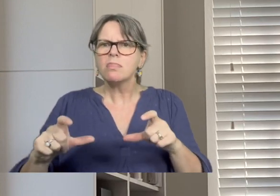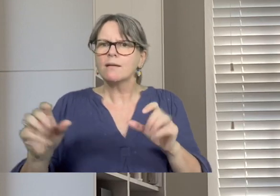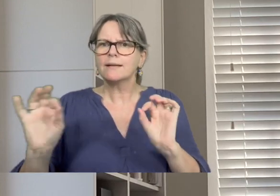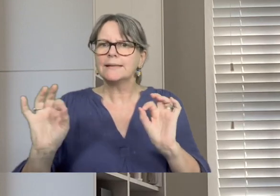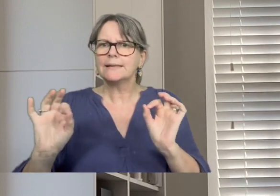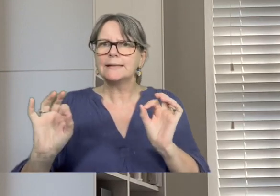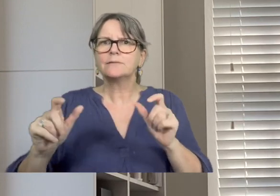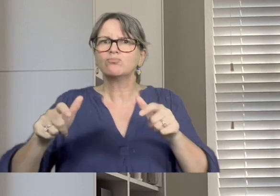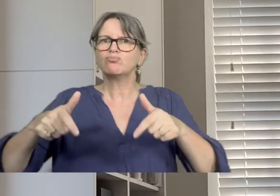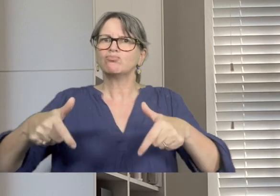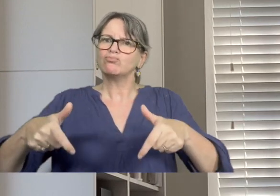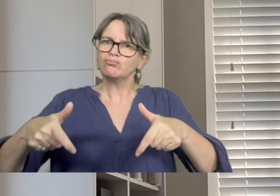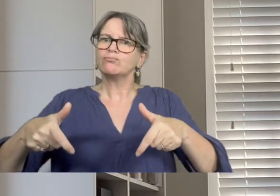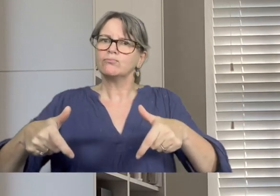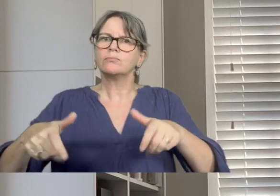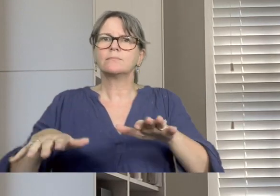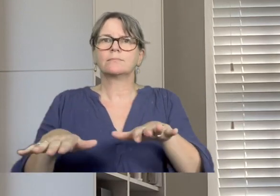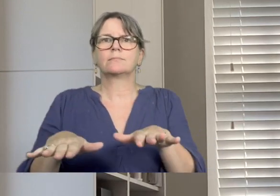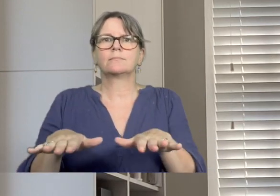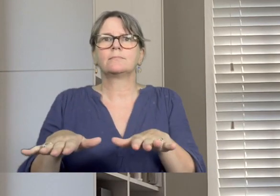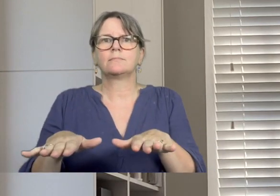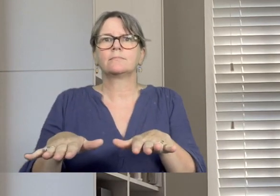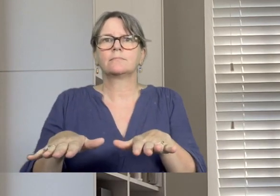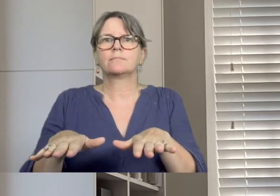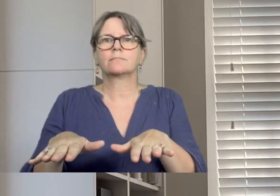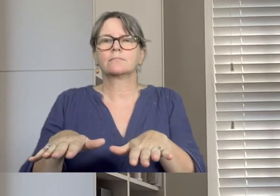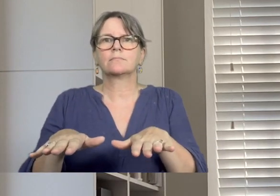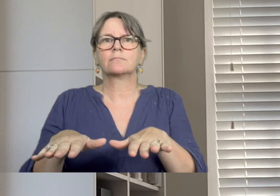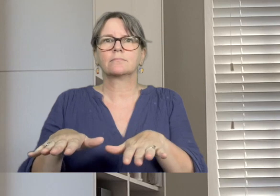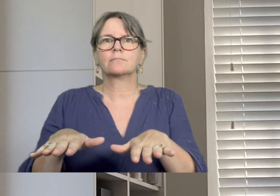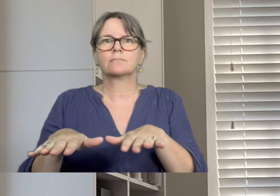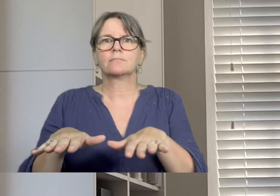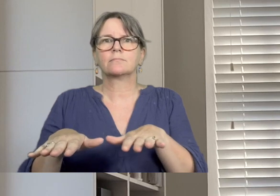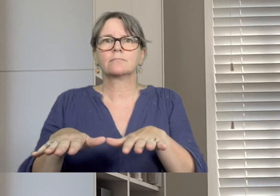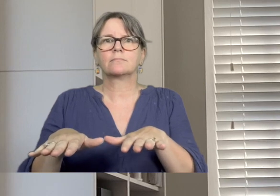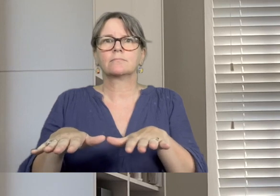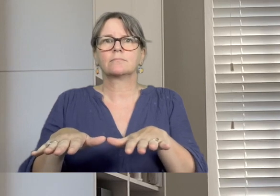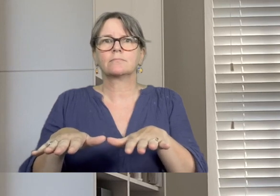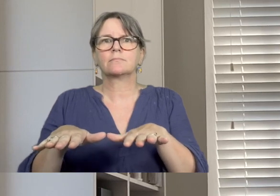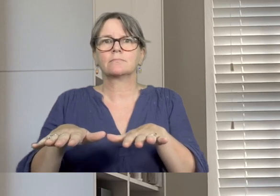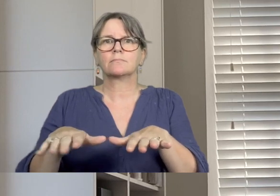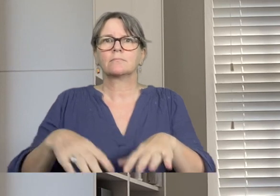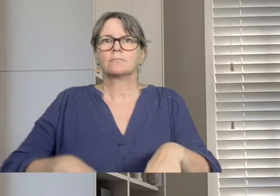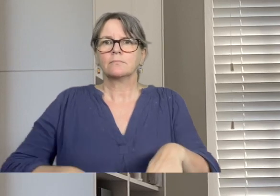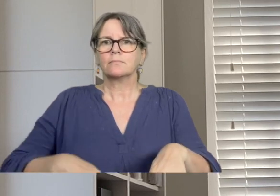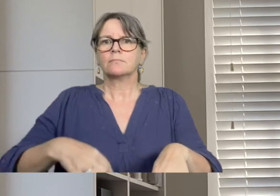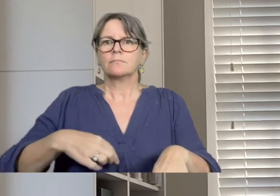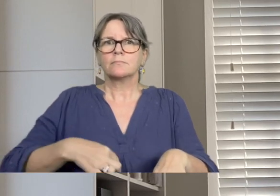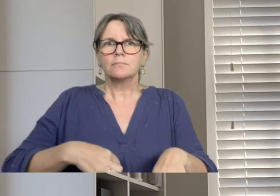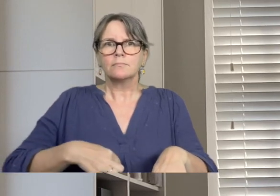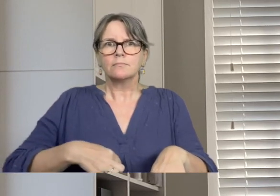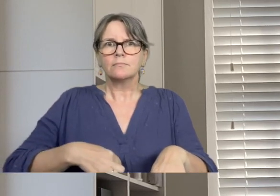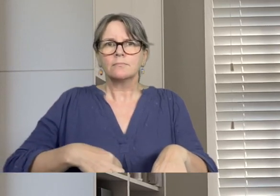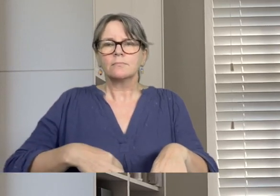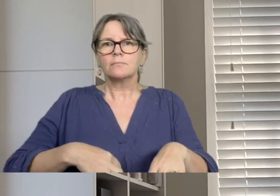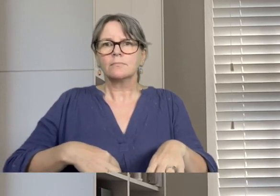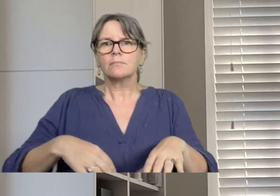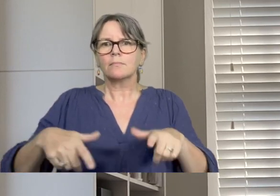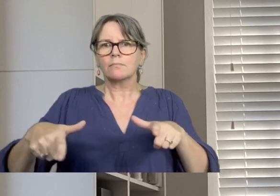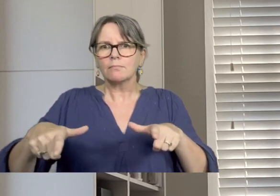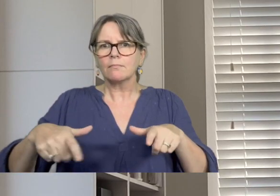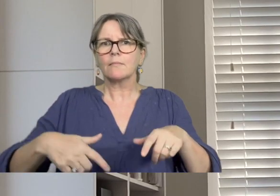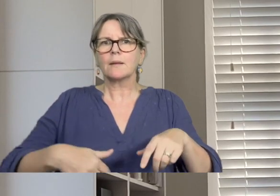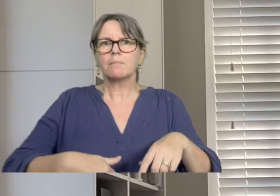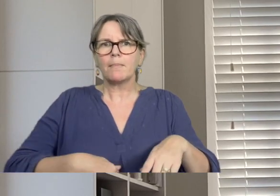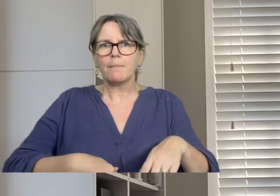and the tail behind, or the other way. We've got a sense of stacked up on top. Tail, pubic bone, belly button, nice and